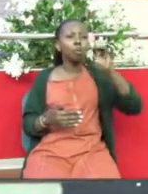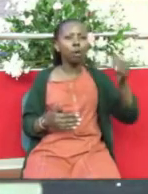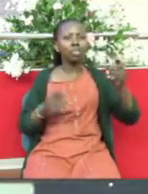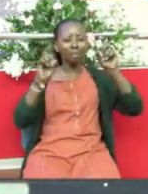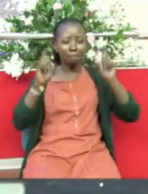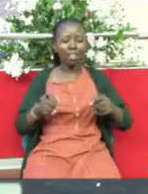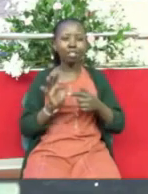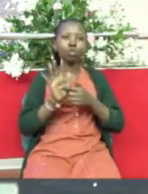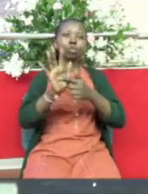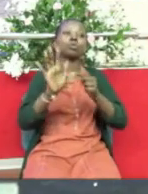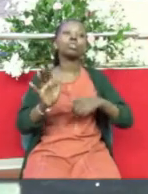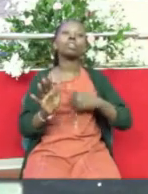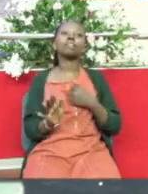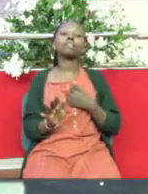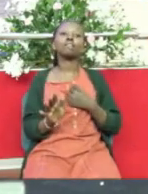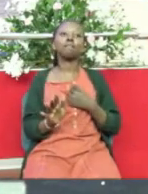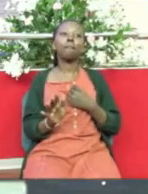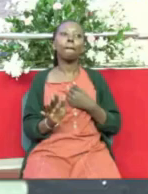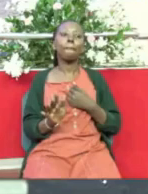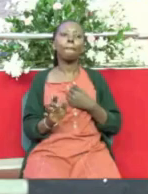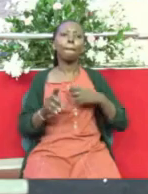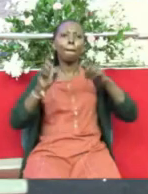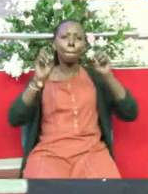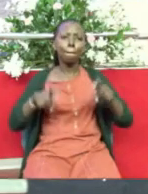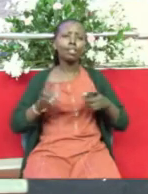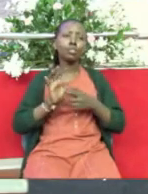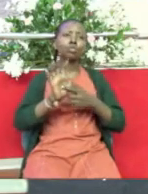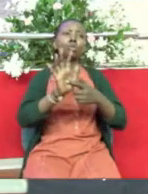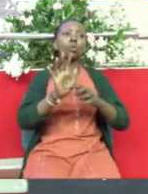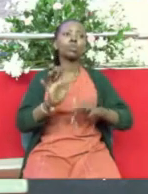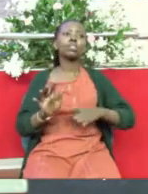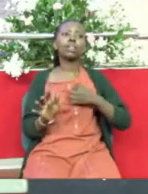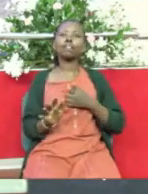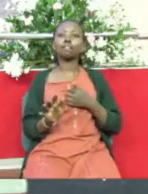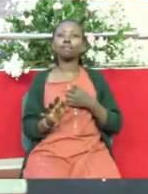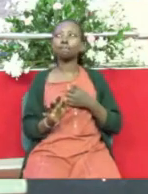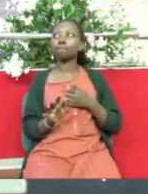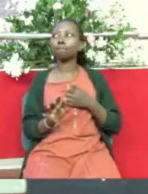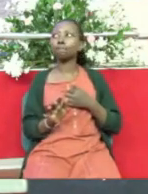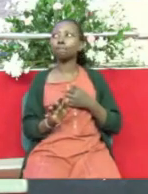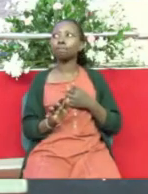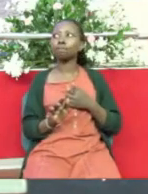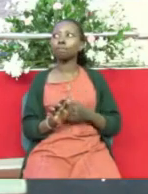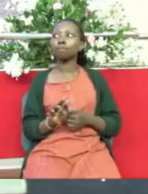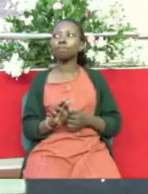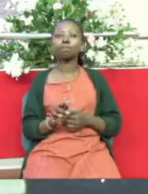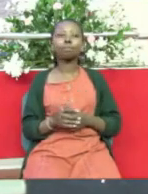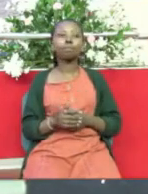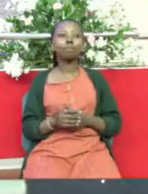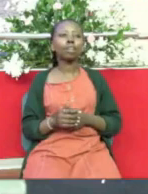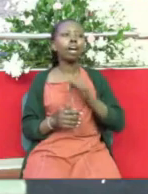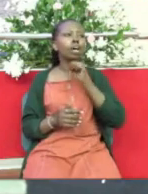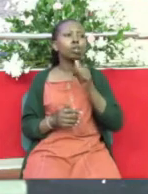itself. It has to identify itself. It cannot continue hiding